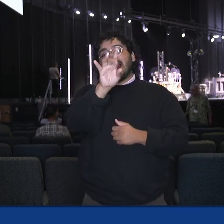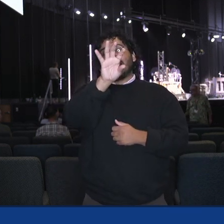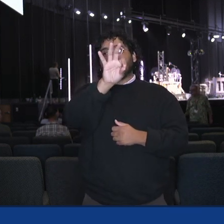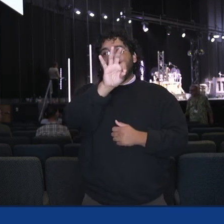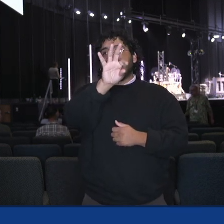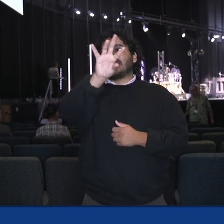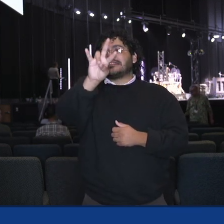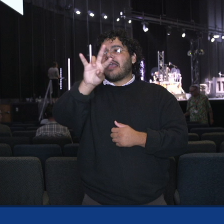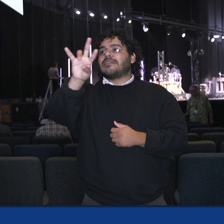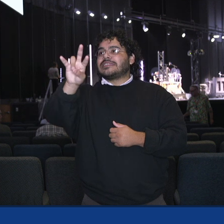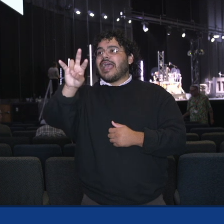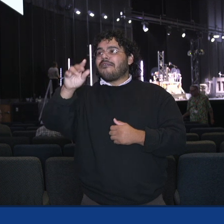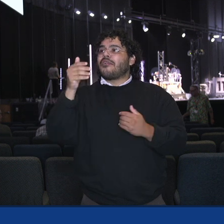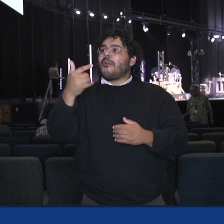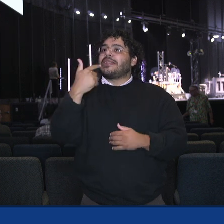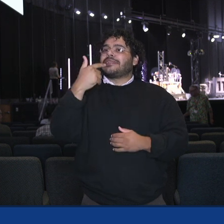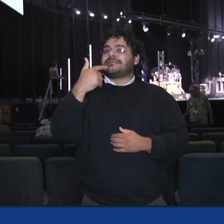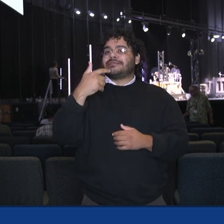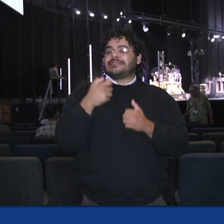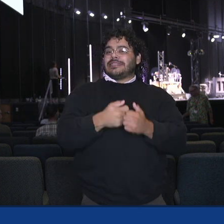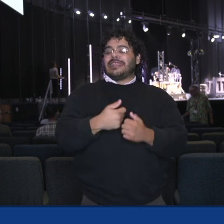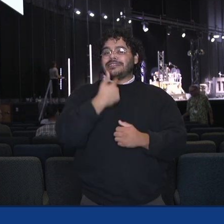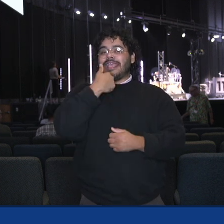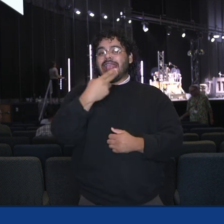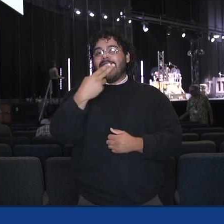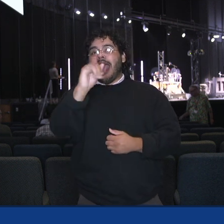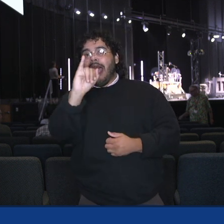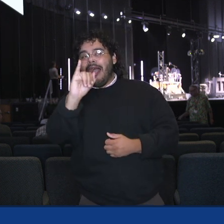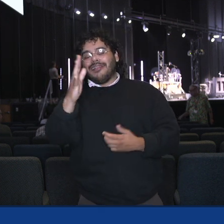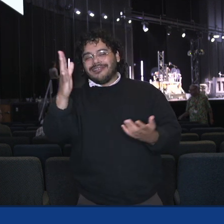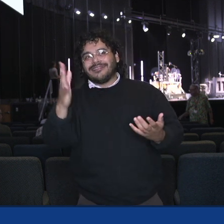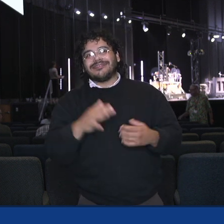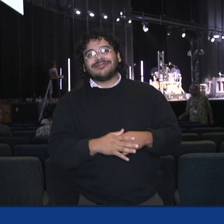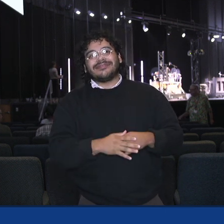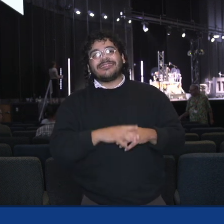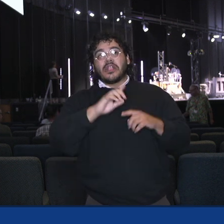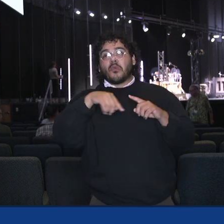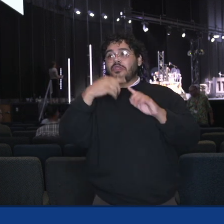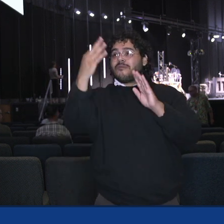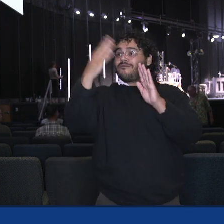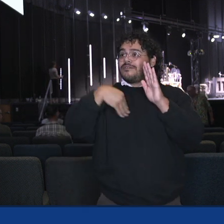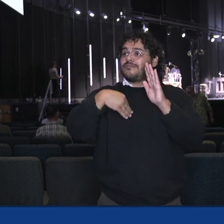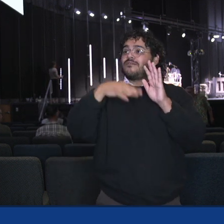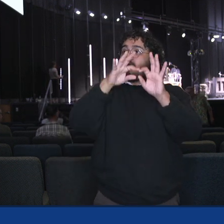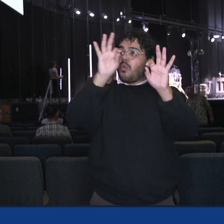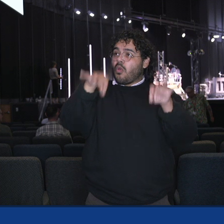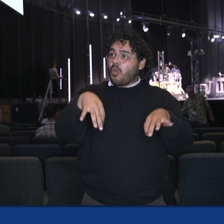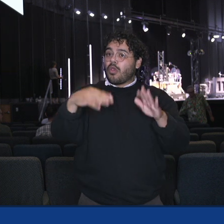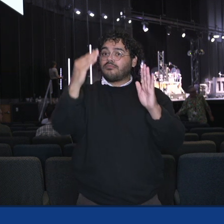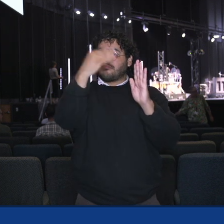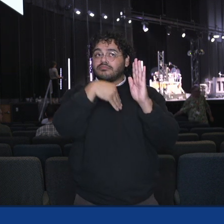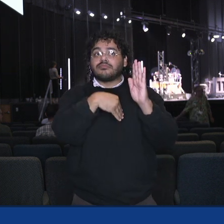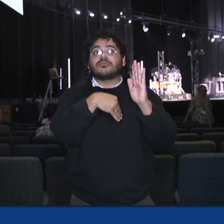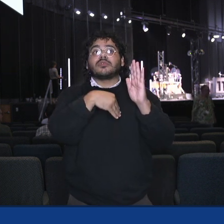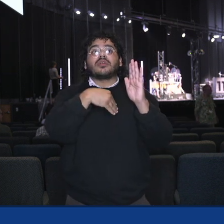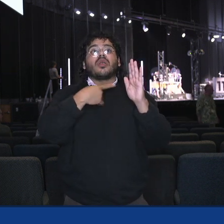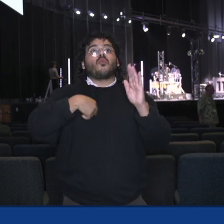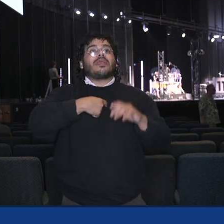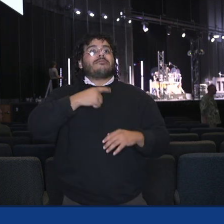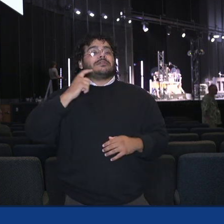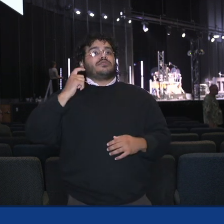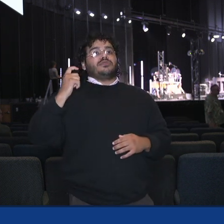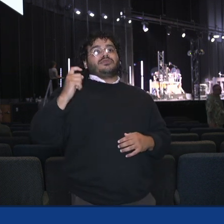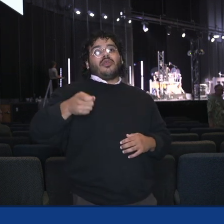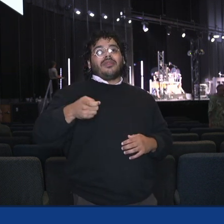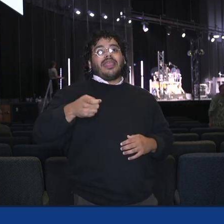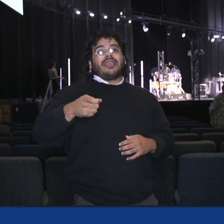98977, and please fill out the form that is sent to you. By you filling out this form, we donate